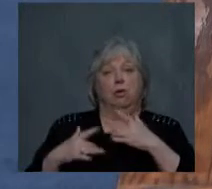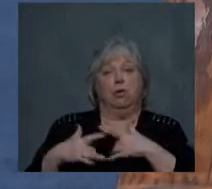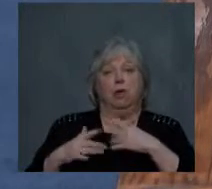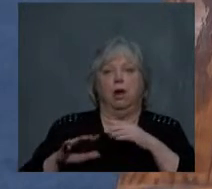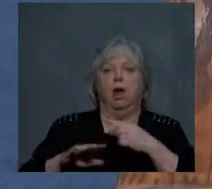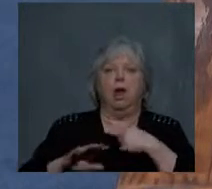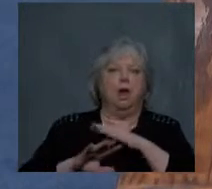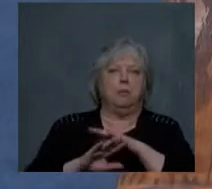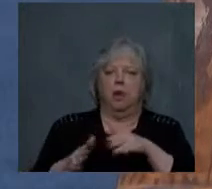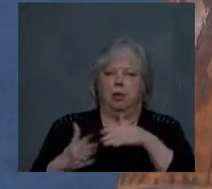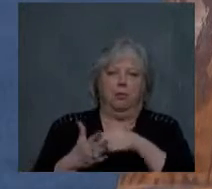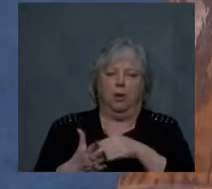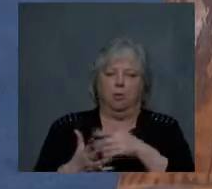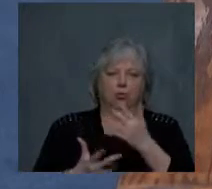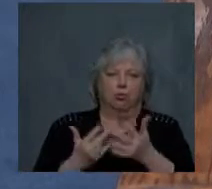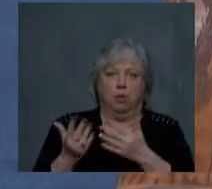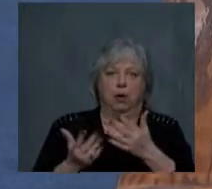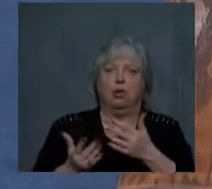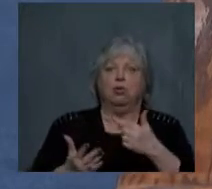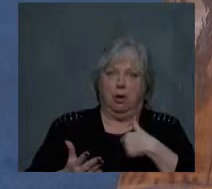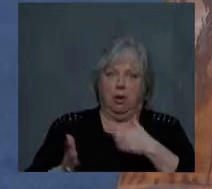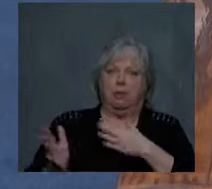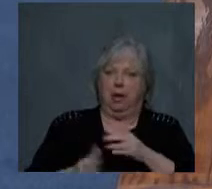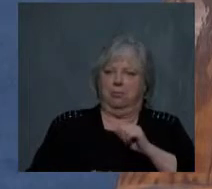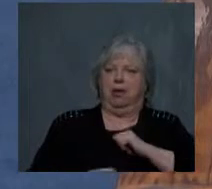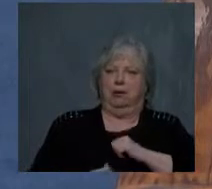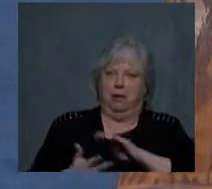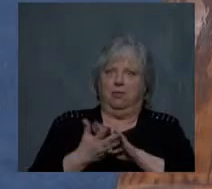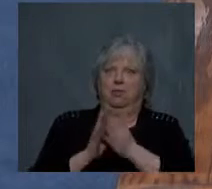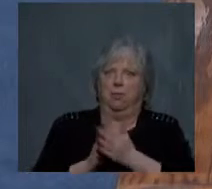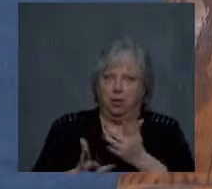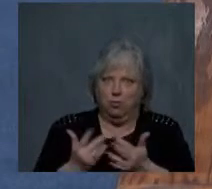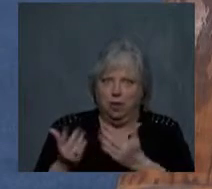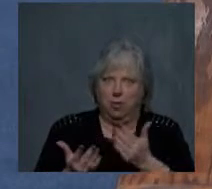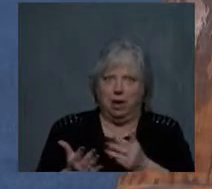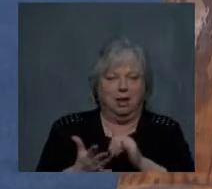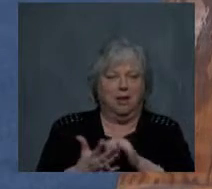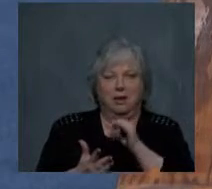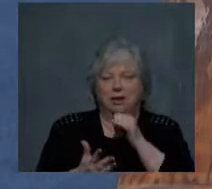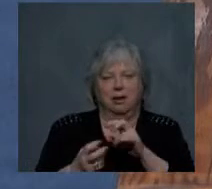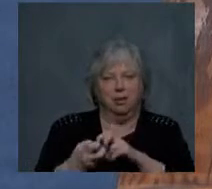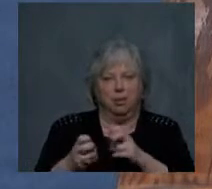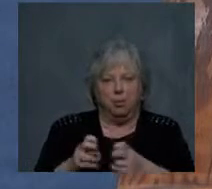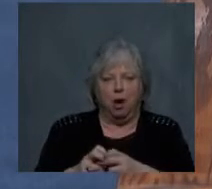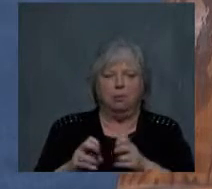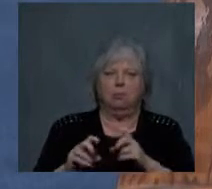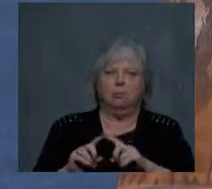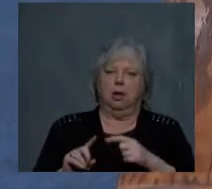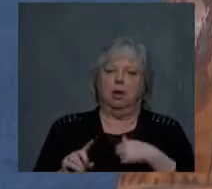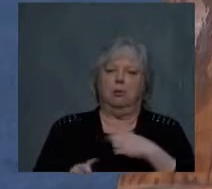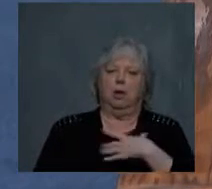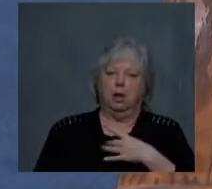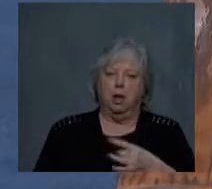cremation. That's what's going to happen to me, so that's not the issue. I would just like to know a little bit more information on what the guidelines